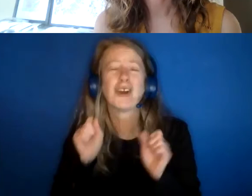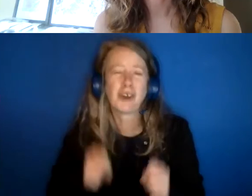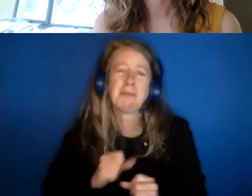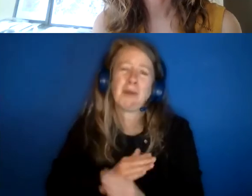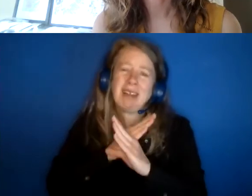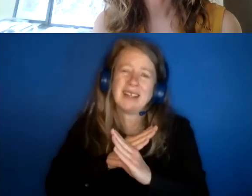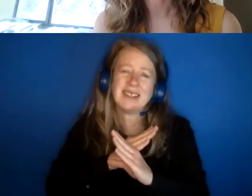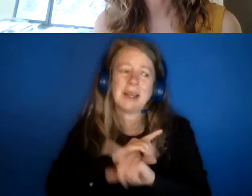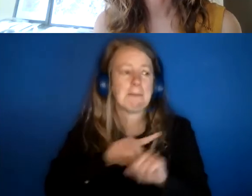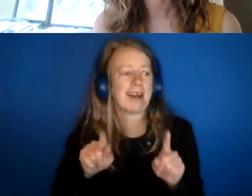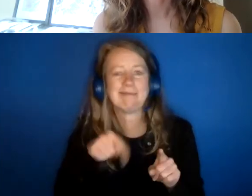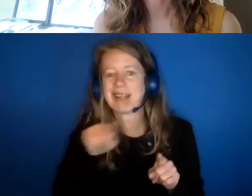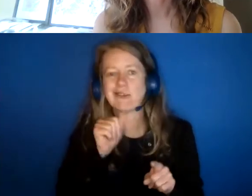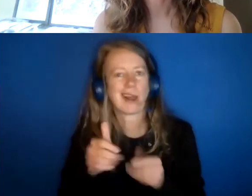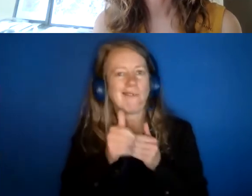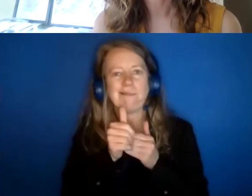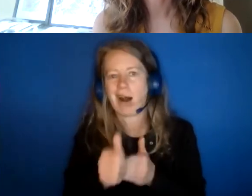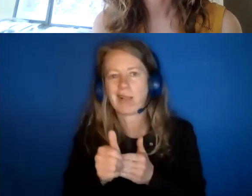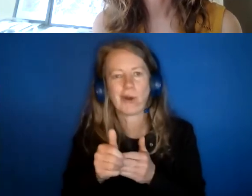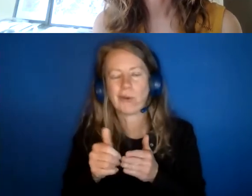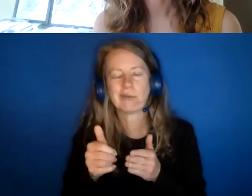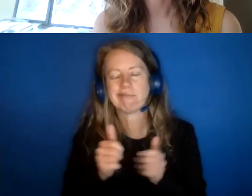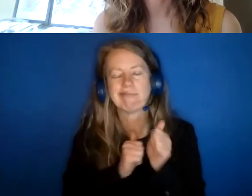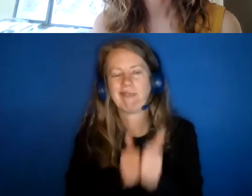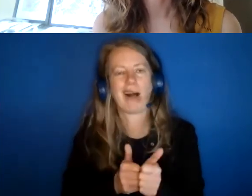given. And I would also say that, especially with